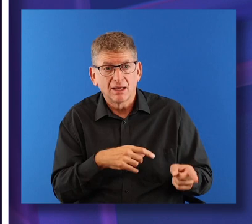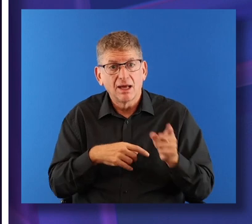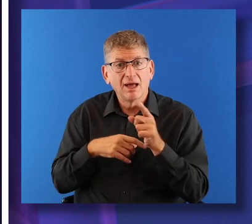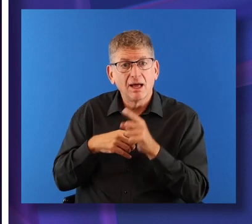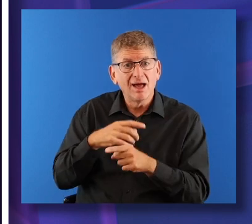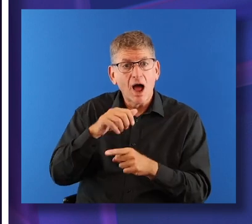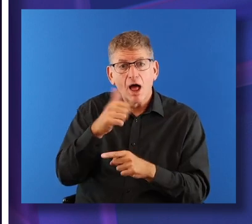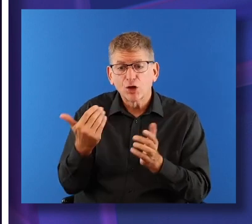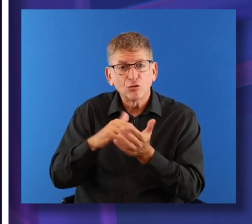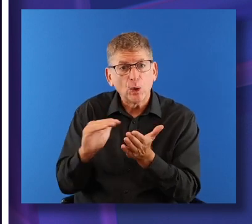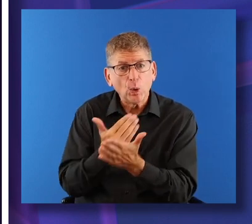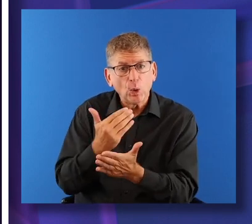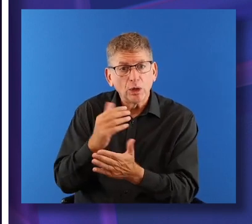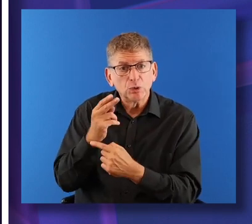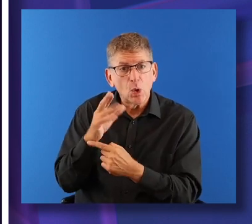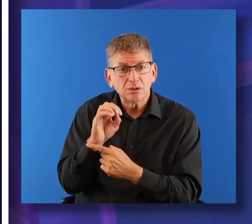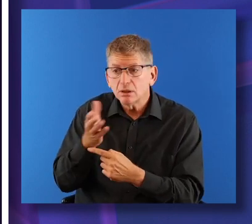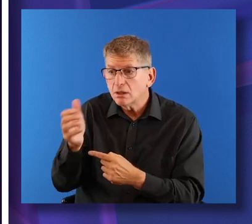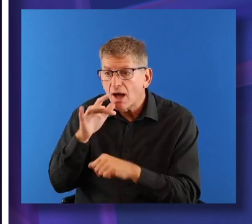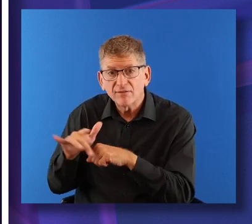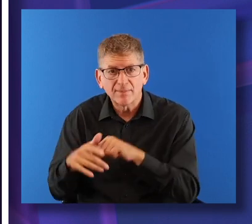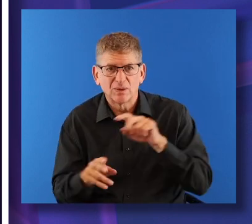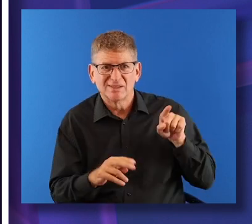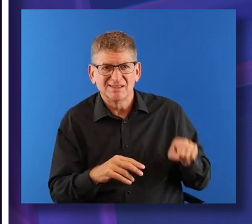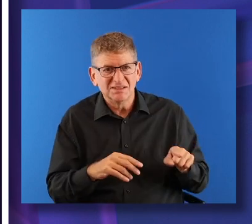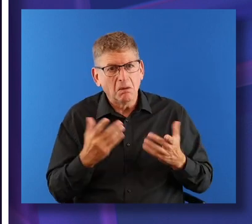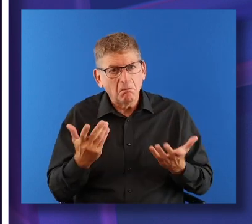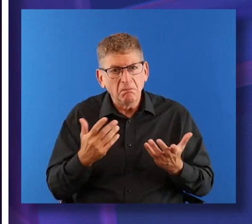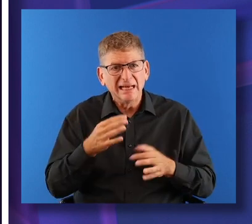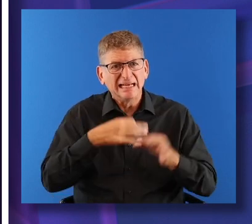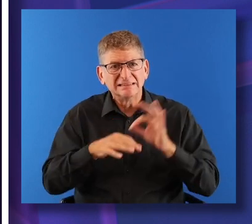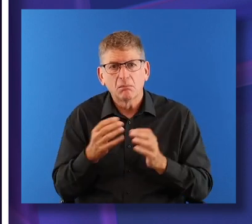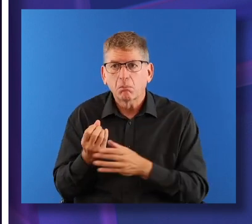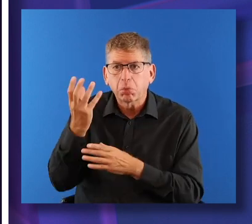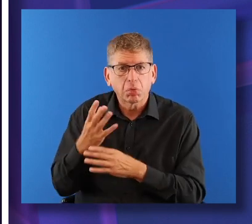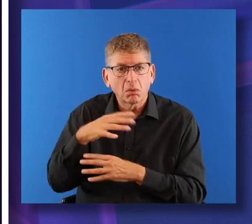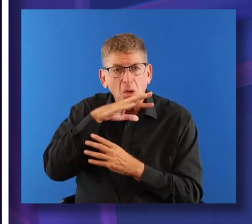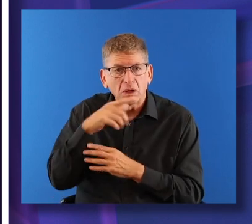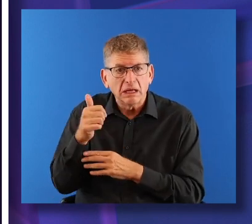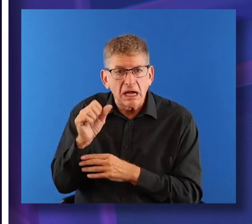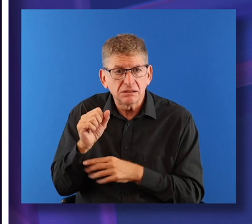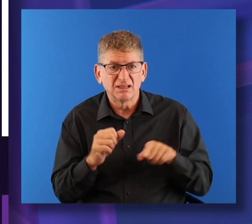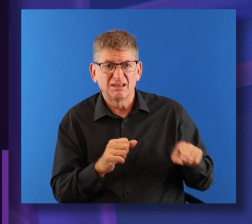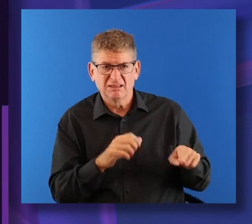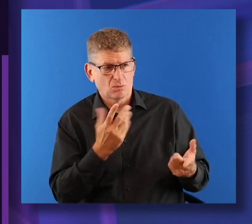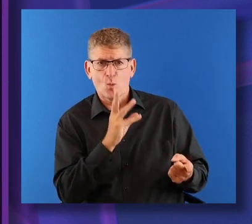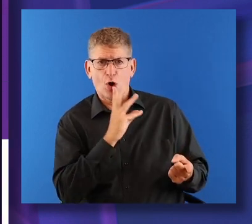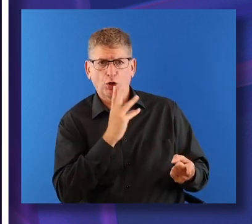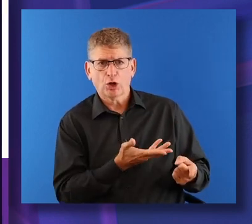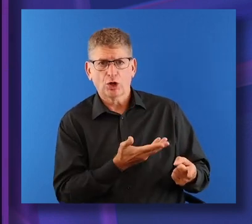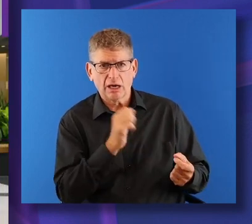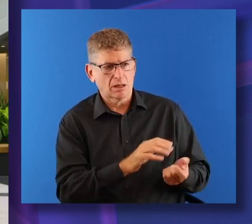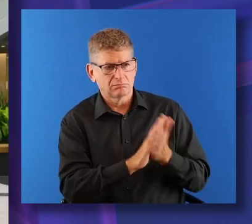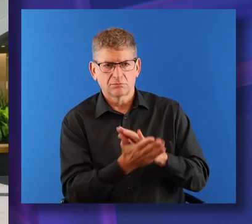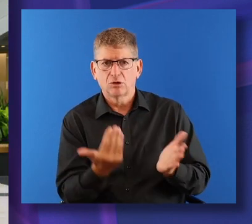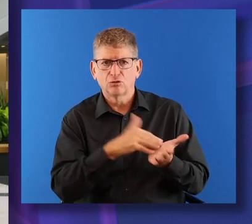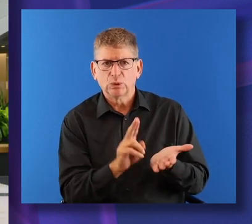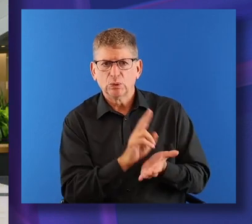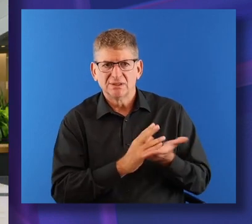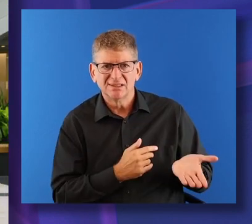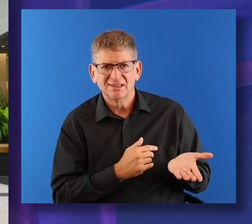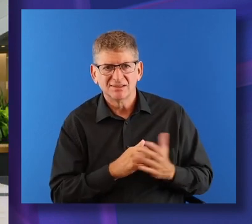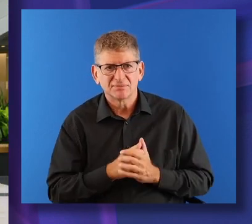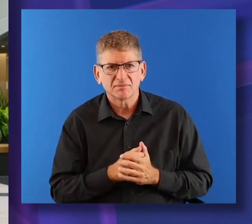not available. Instead of emitting polluting gases, the product in this case is water, which can then be reused.